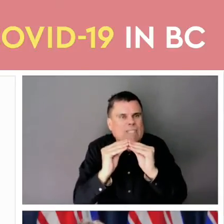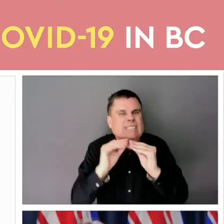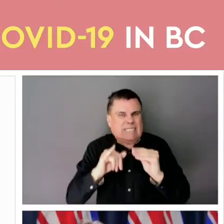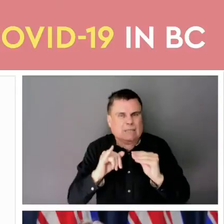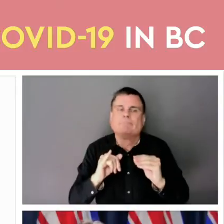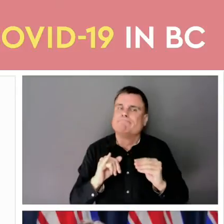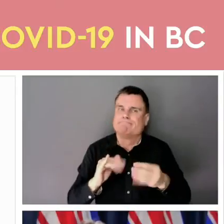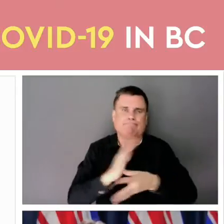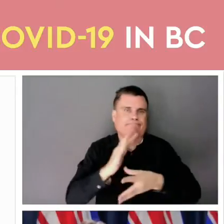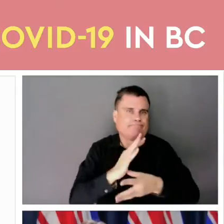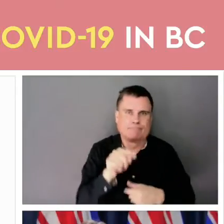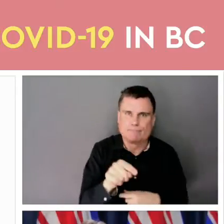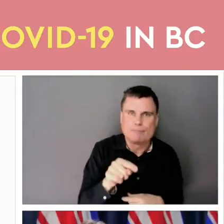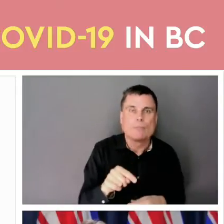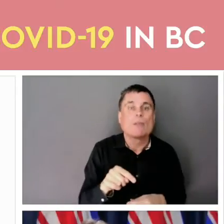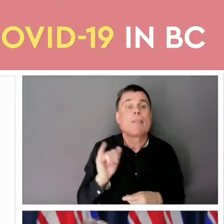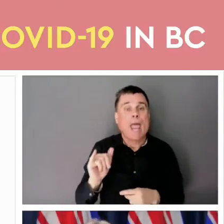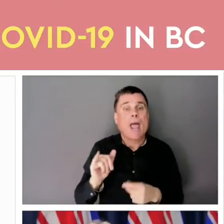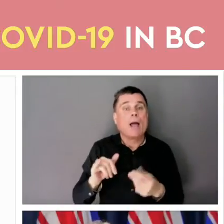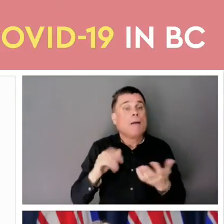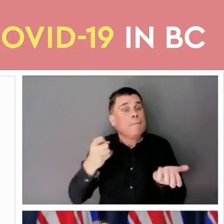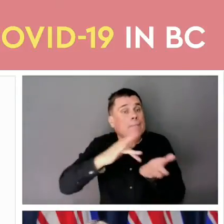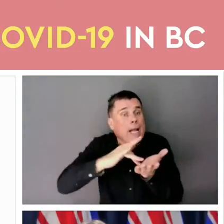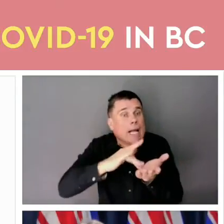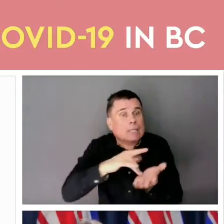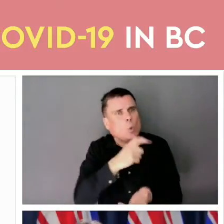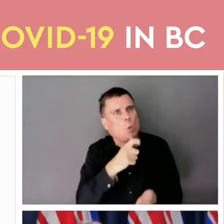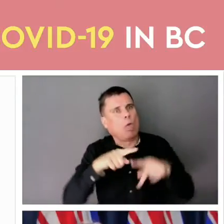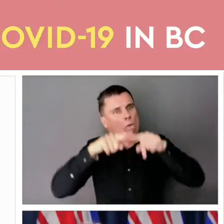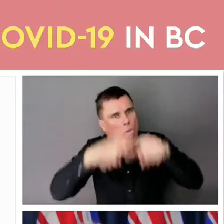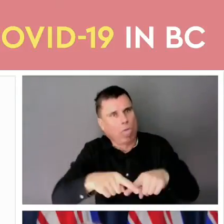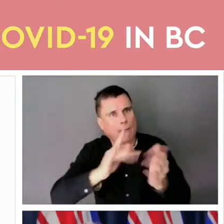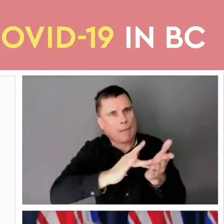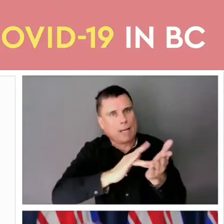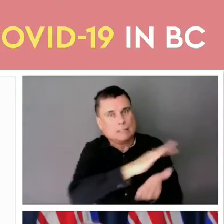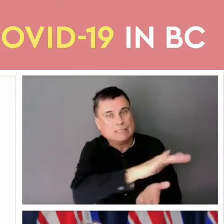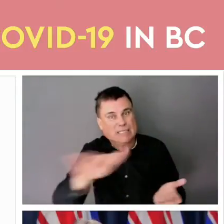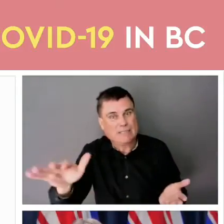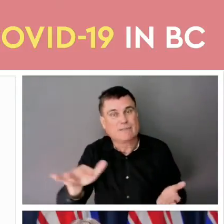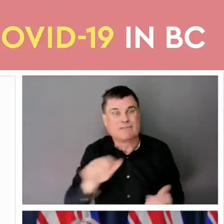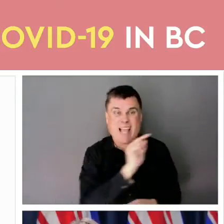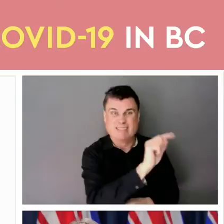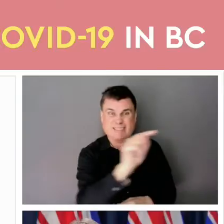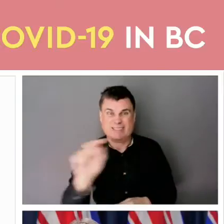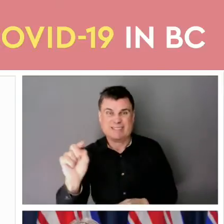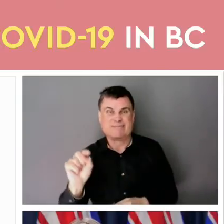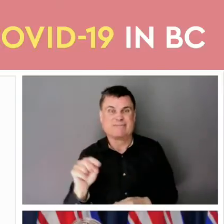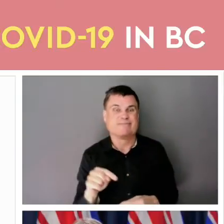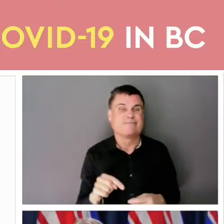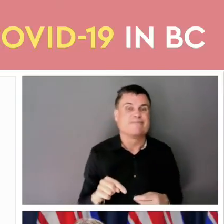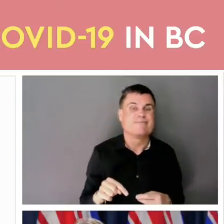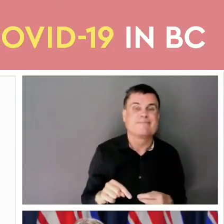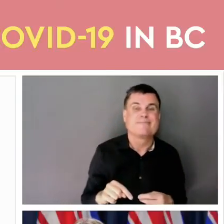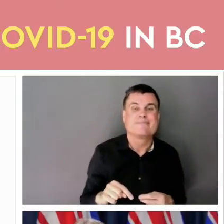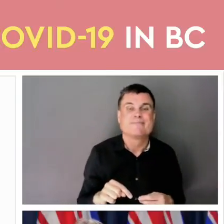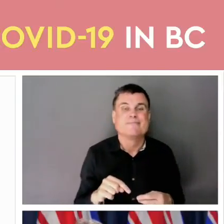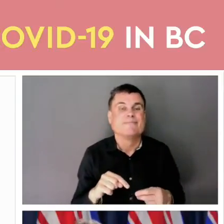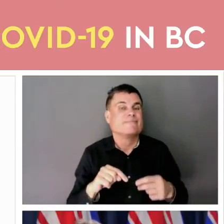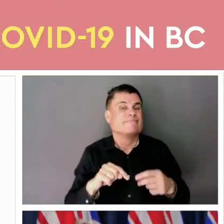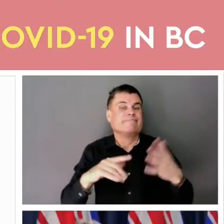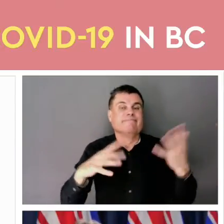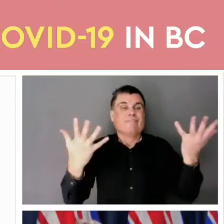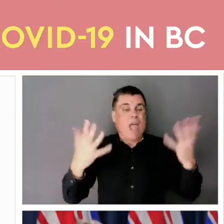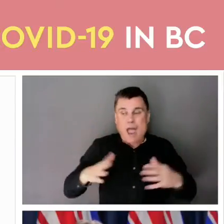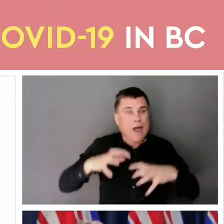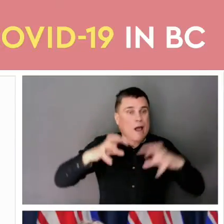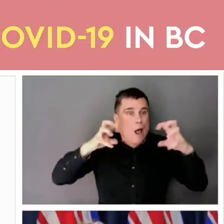step forward in the management of their disease, such as rheumatoid arthritis, who are on biologic modifiers that specifically